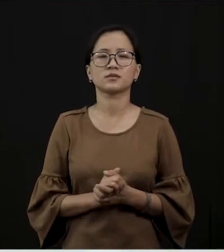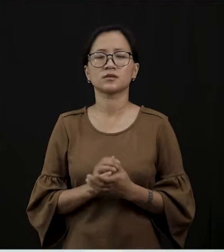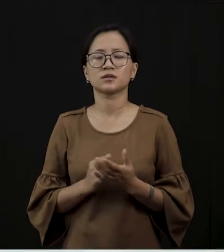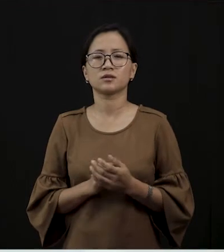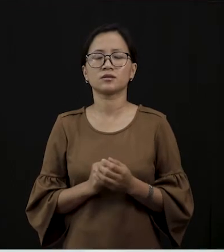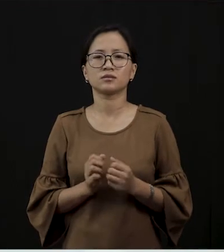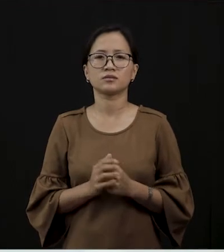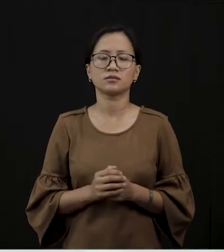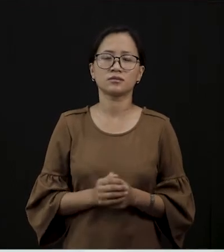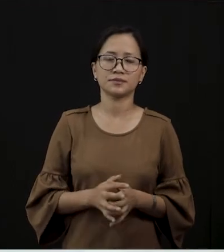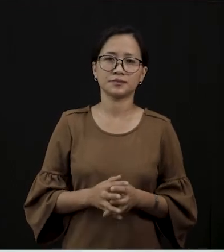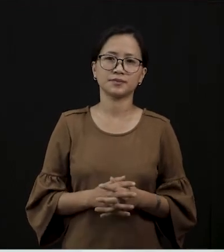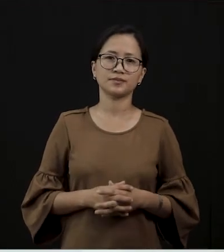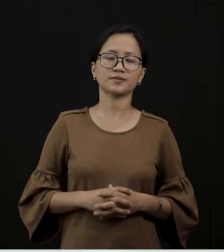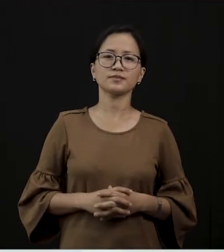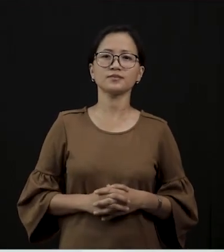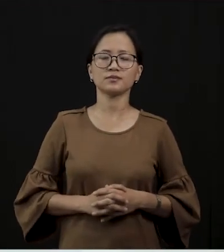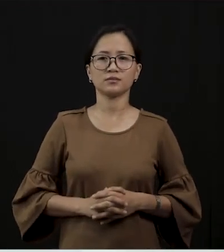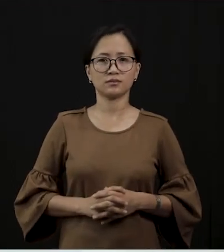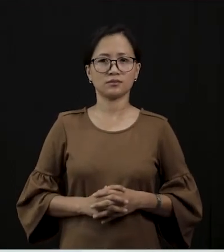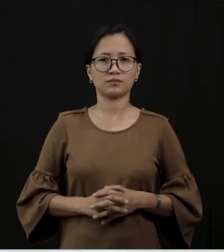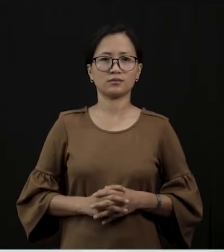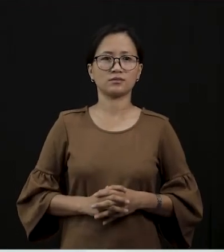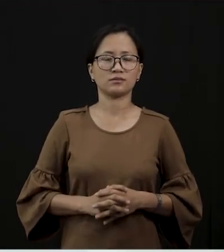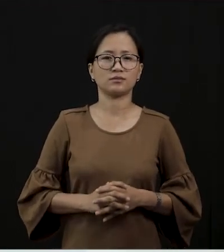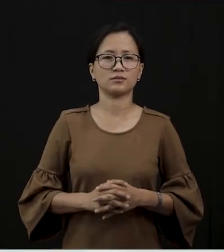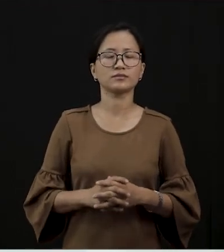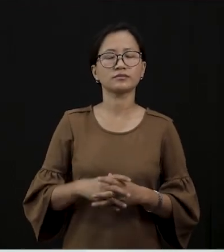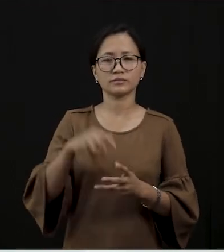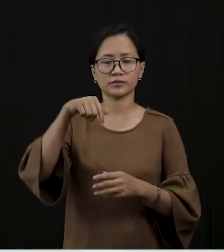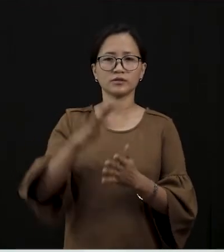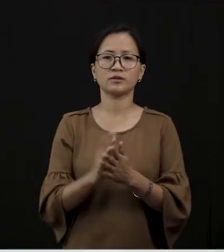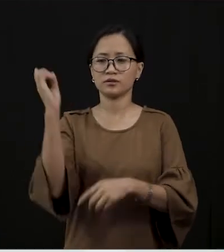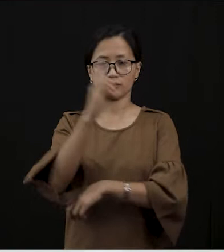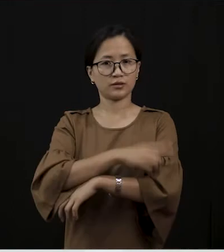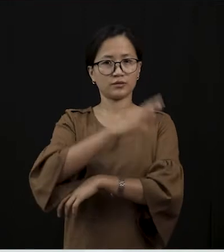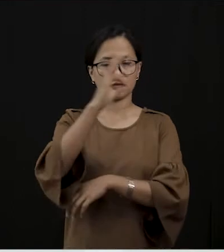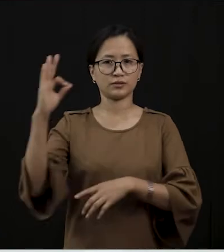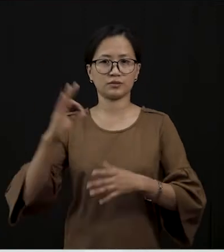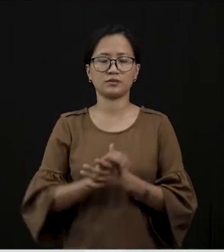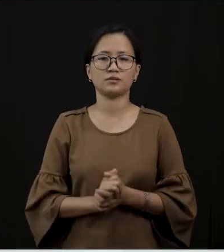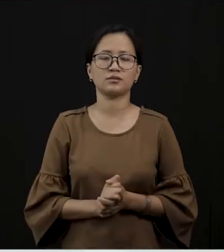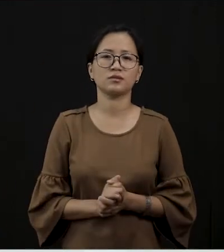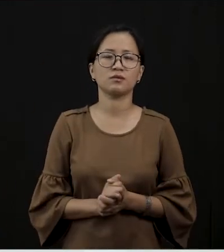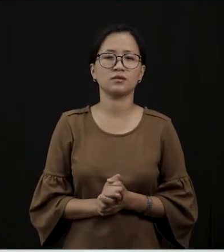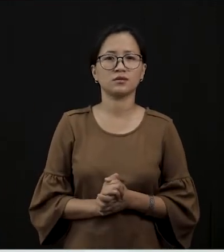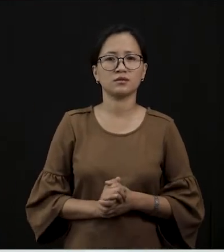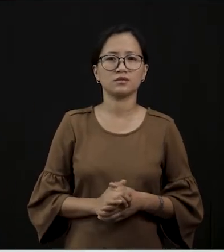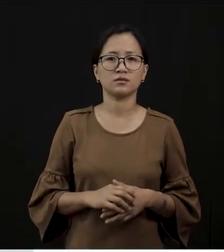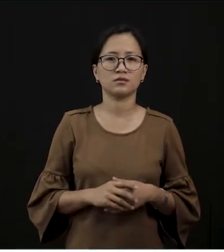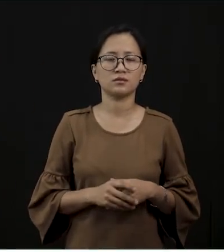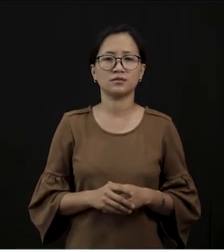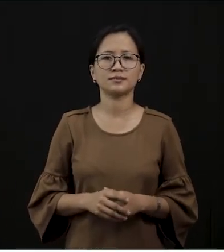Friday and Saturday. Okay, these are the days of the week. Got it?